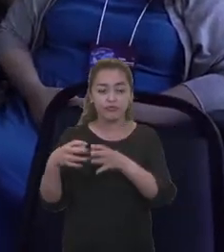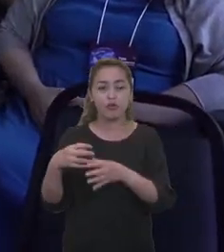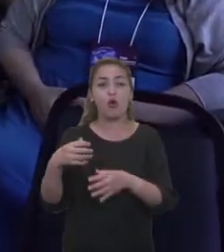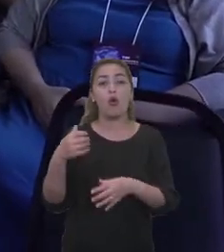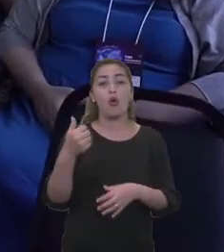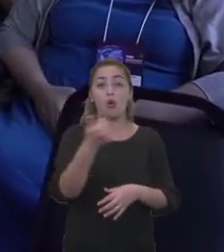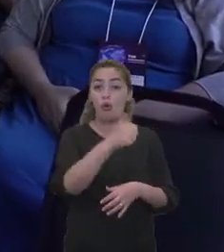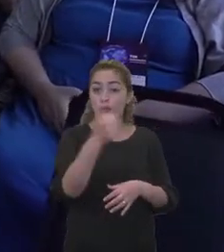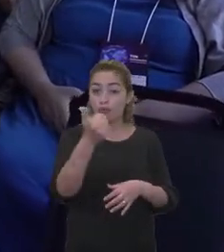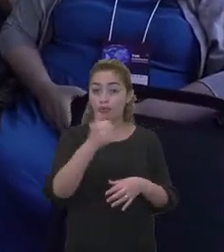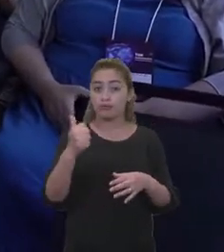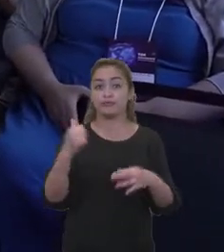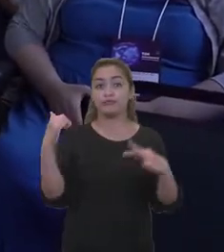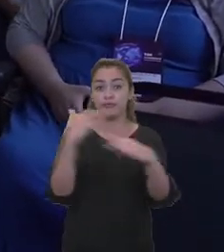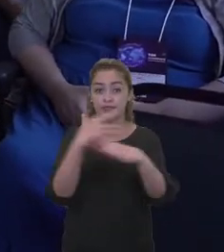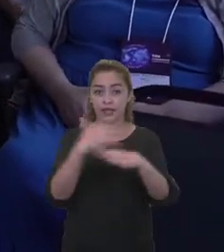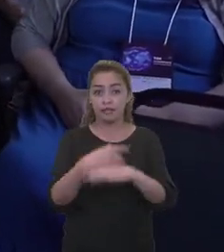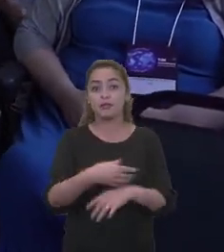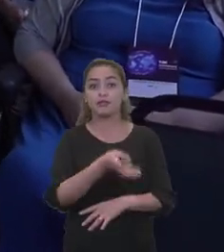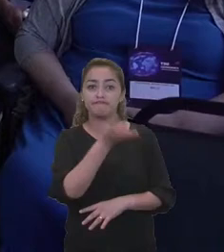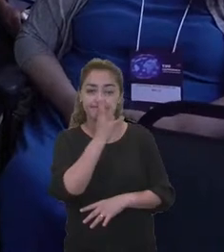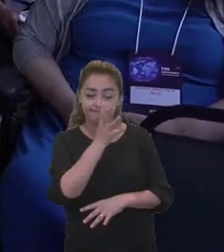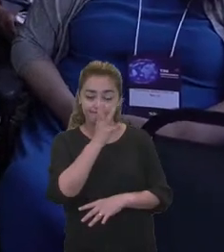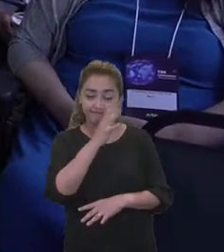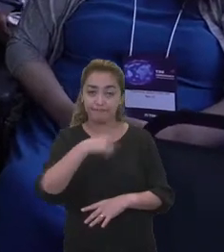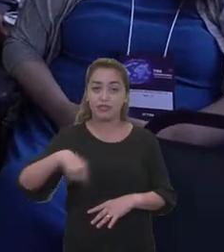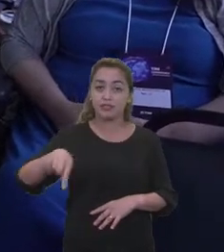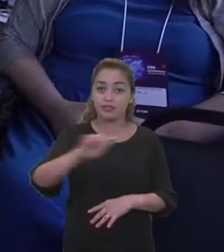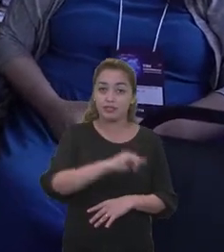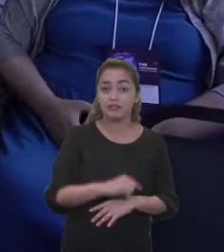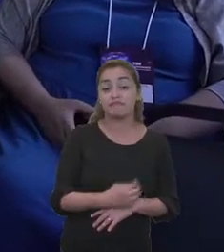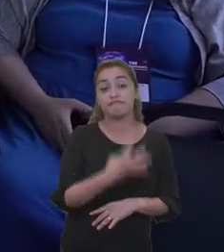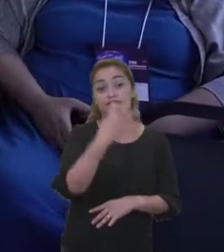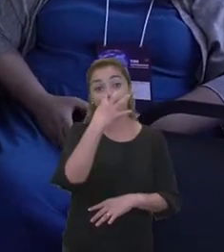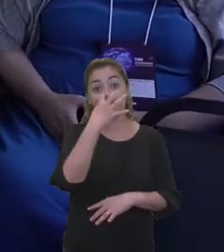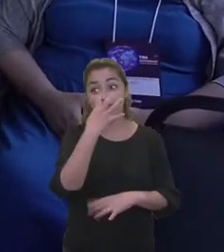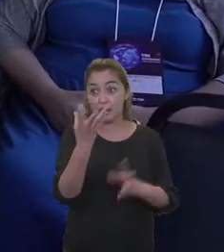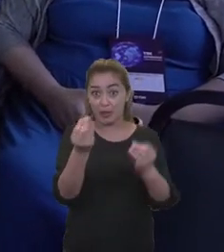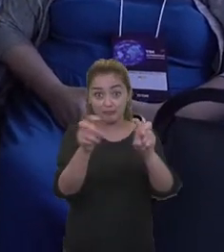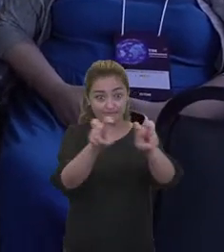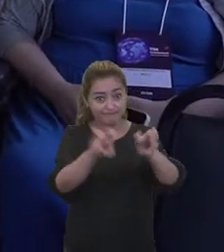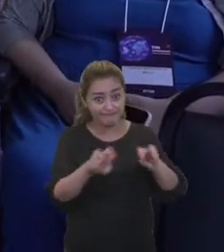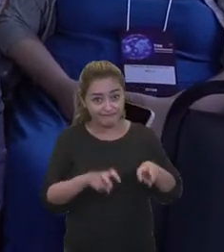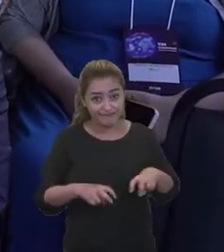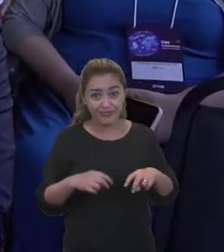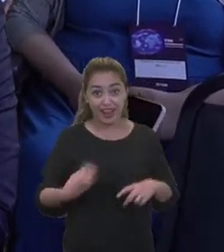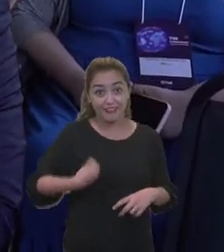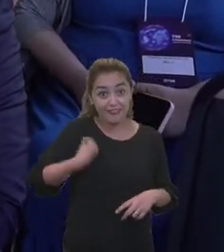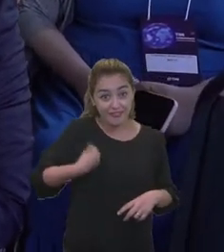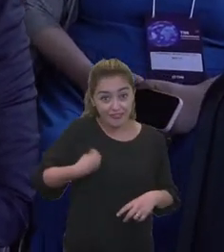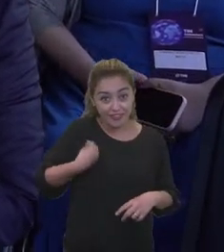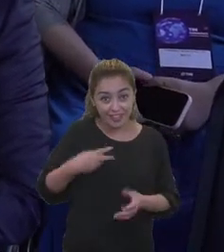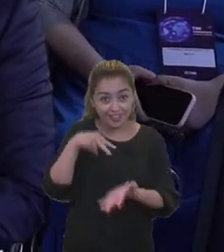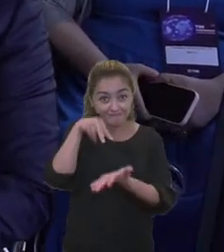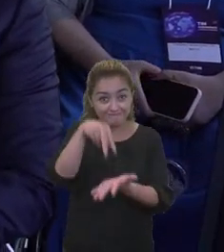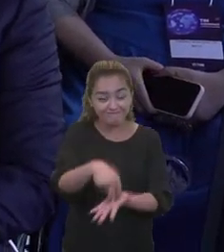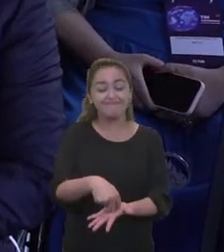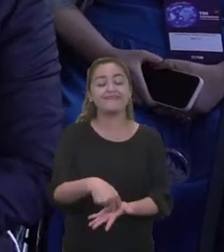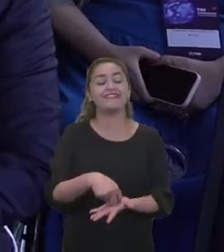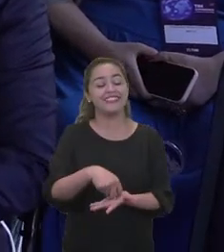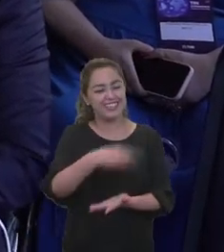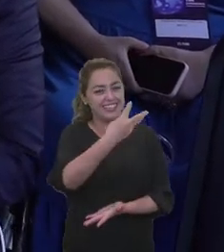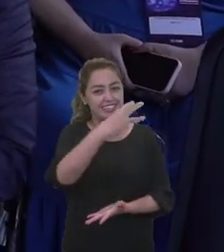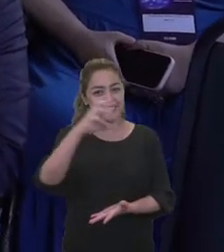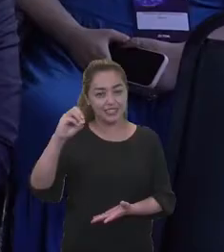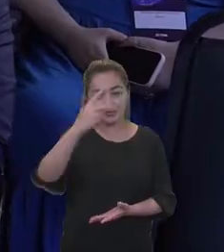most important headquarters in 11 cities watching us. And how good it is to have so many people here, 300